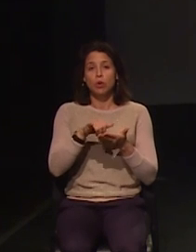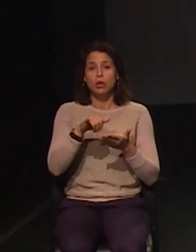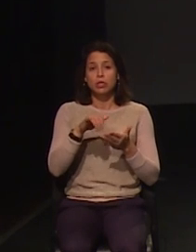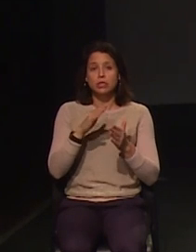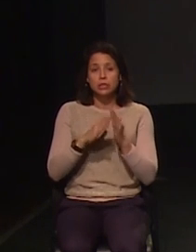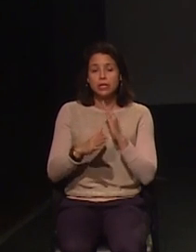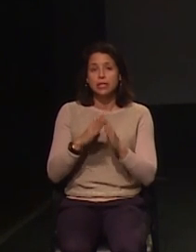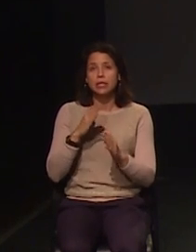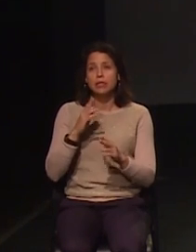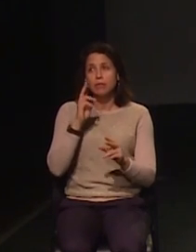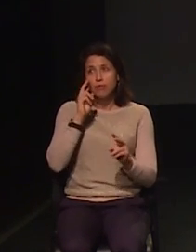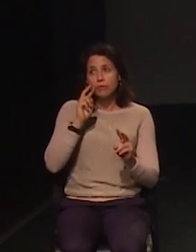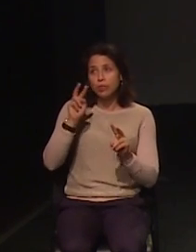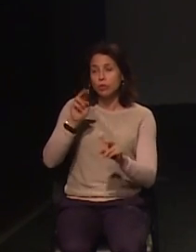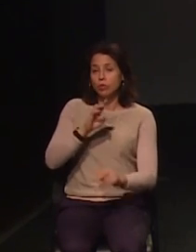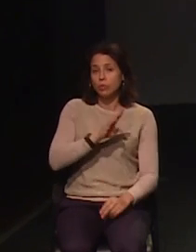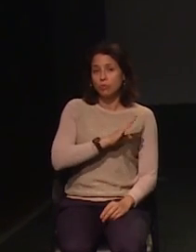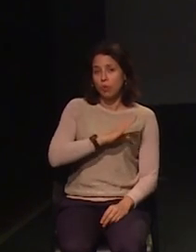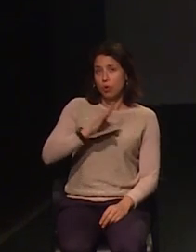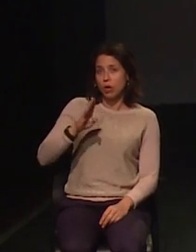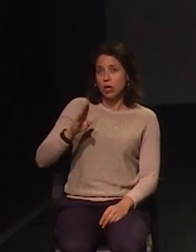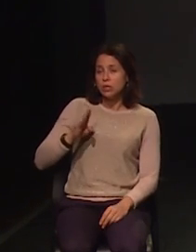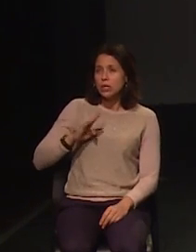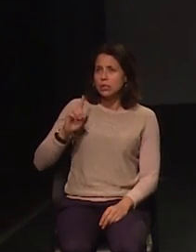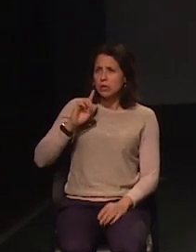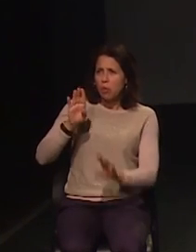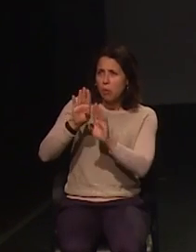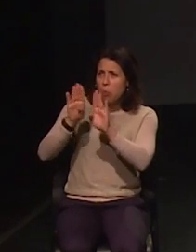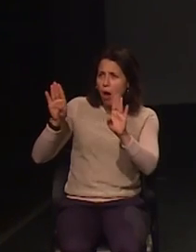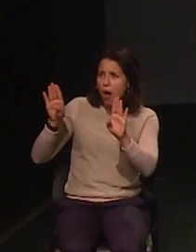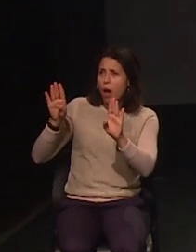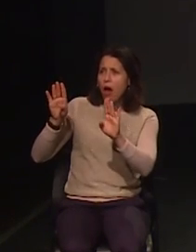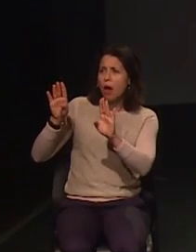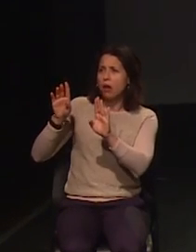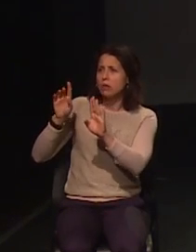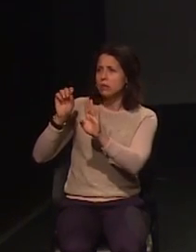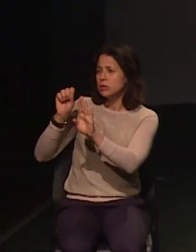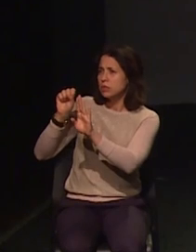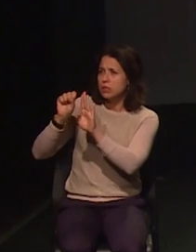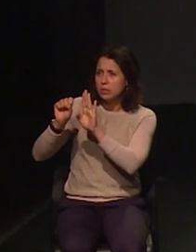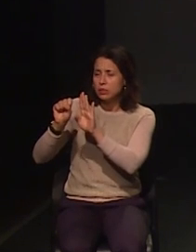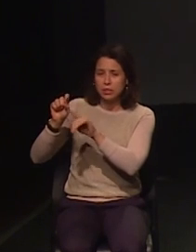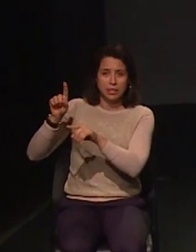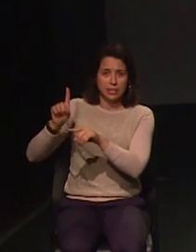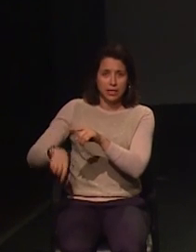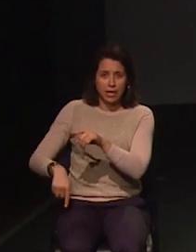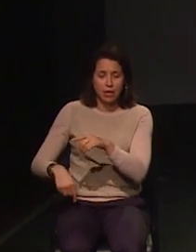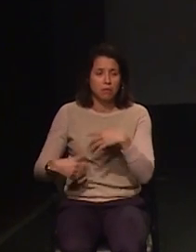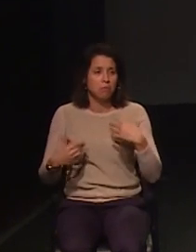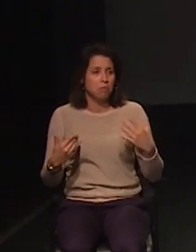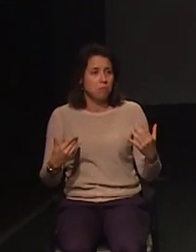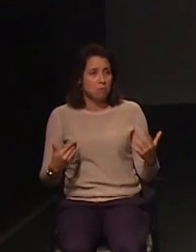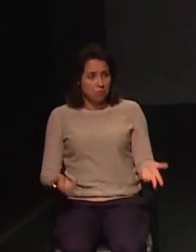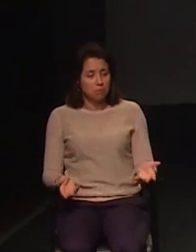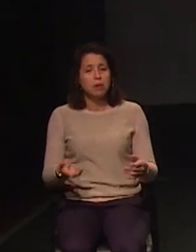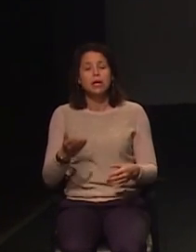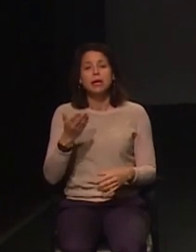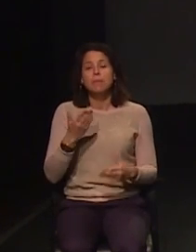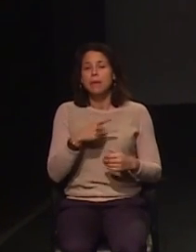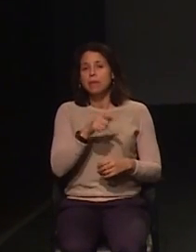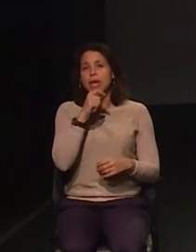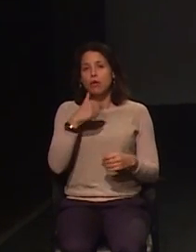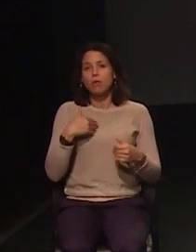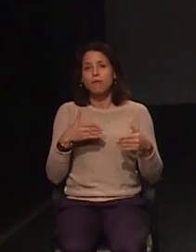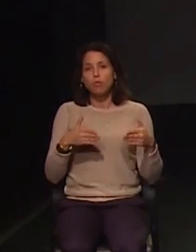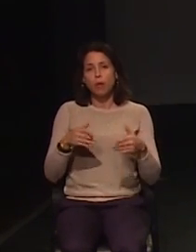they can't get in, and maybe they're not smart enough or whatever, but they have no identified means of access.